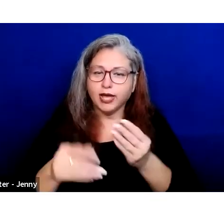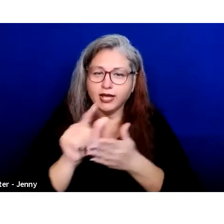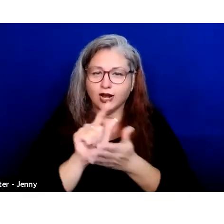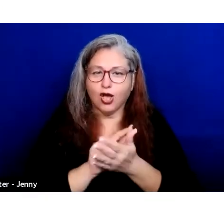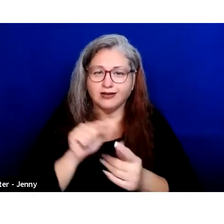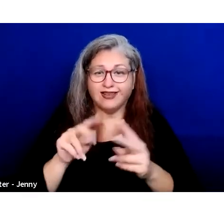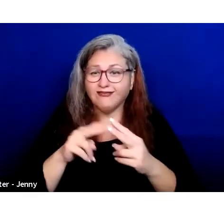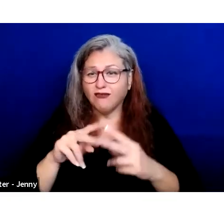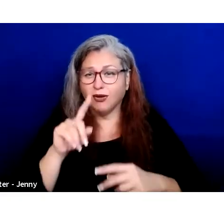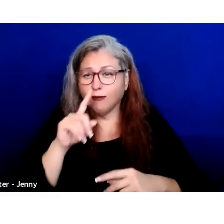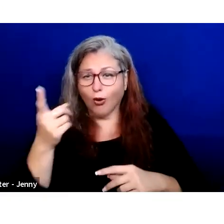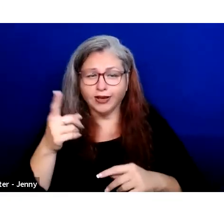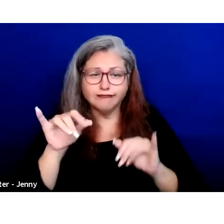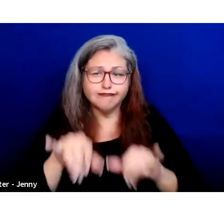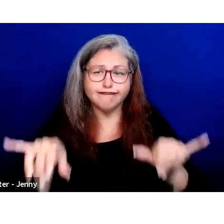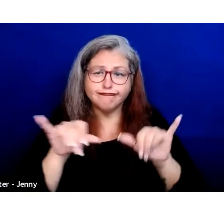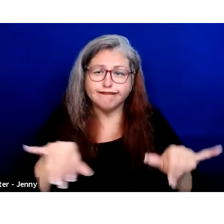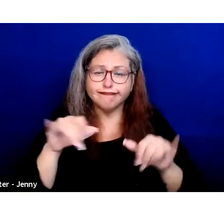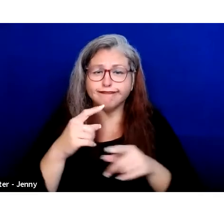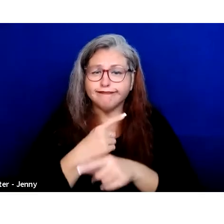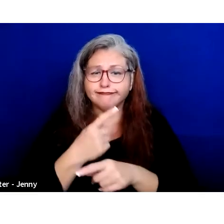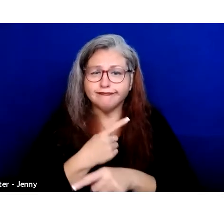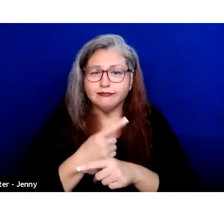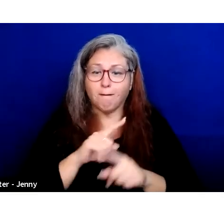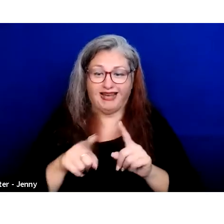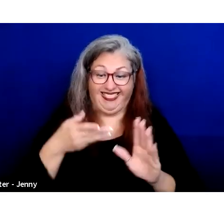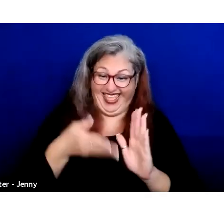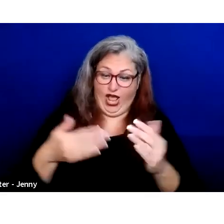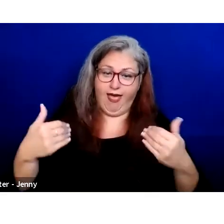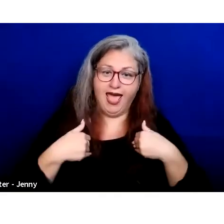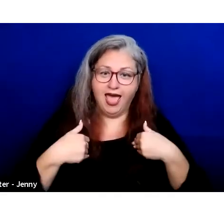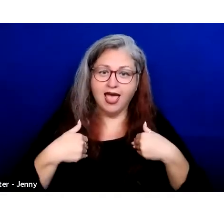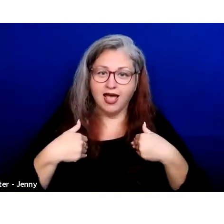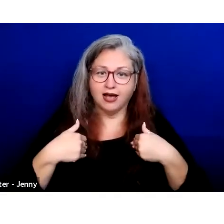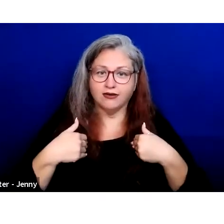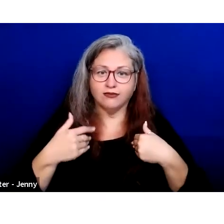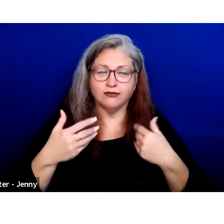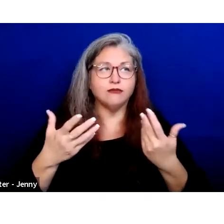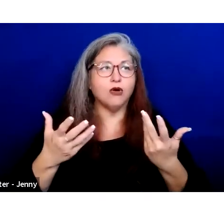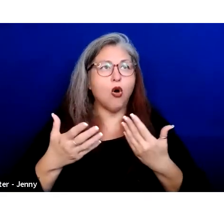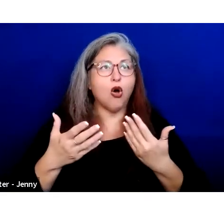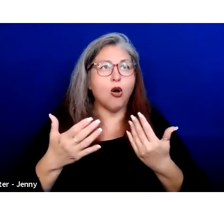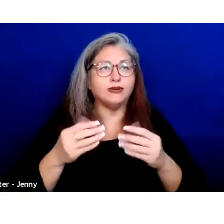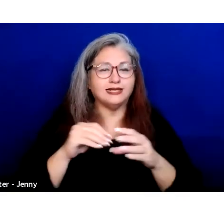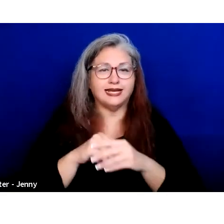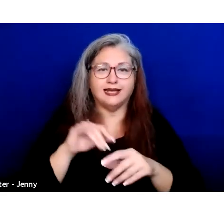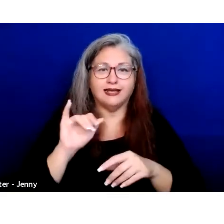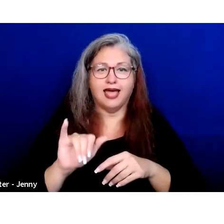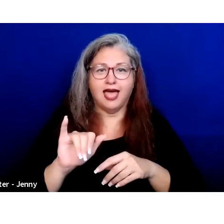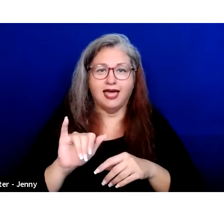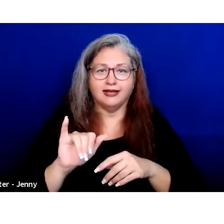really boring. They're mundane, right? But it's there. And in some ways, in the kind of banality, in